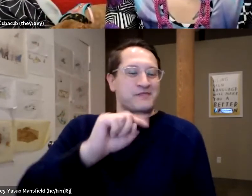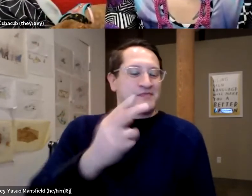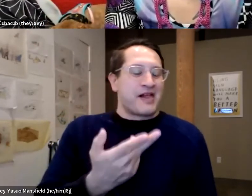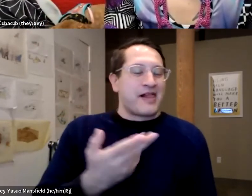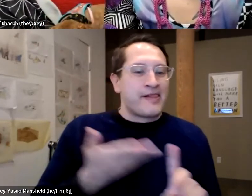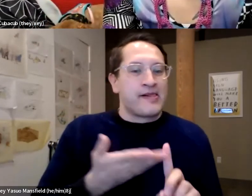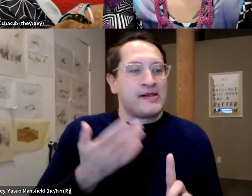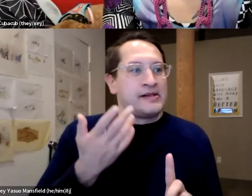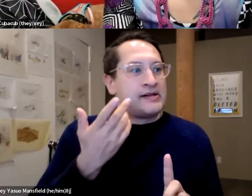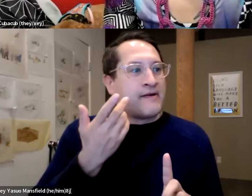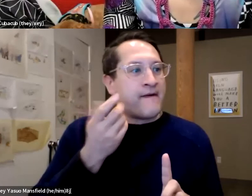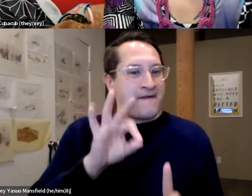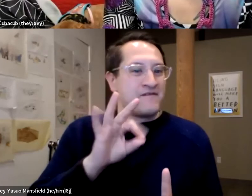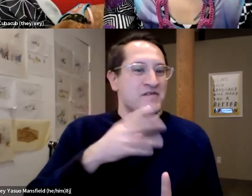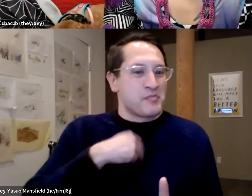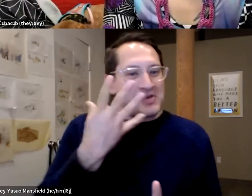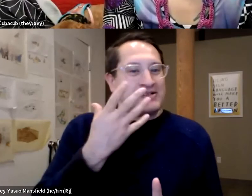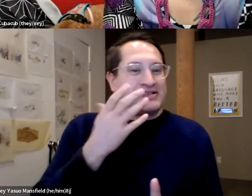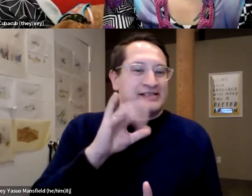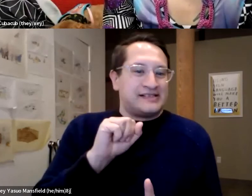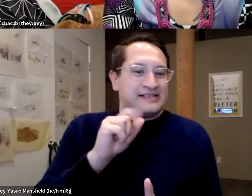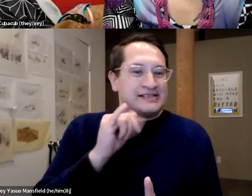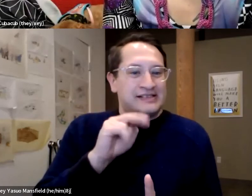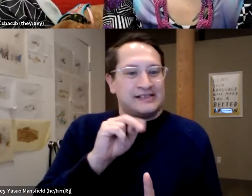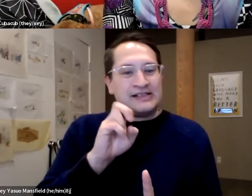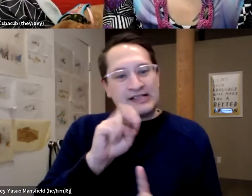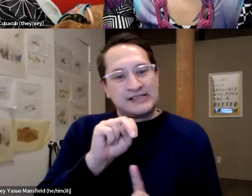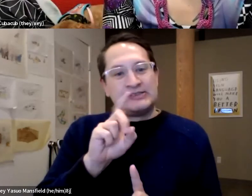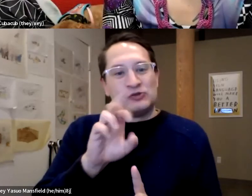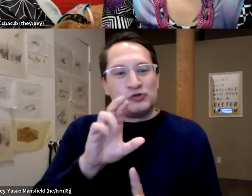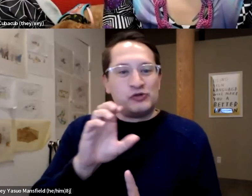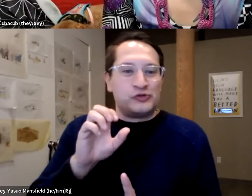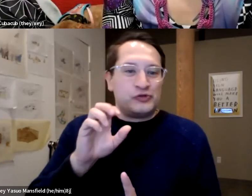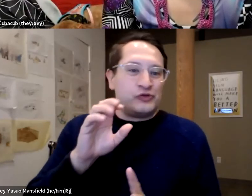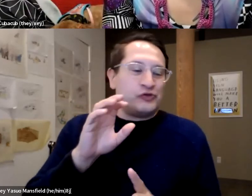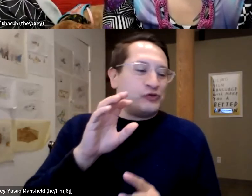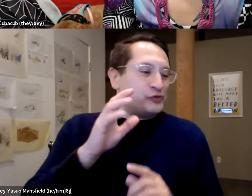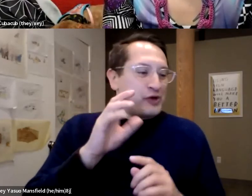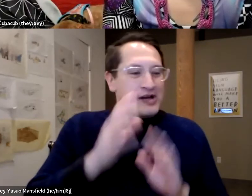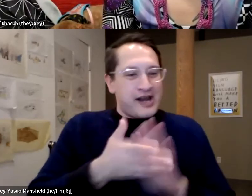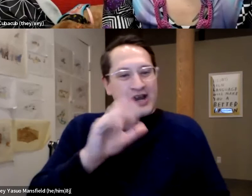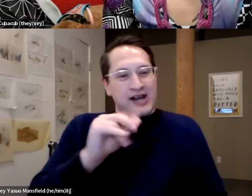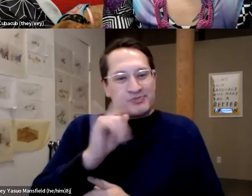mainstream, like you mentioned, but that's a myth. It's a myth of the white cisgendered